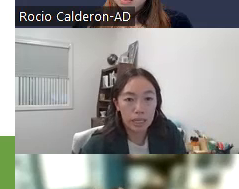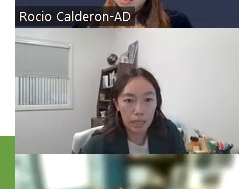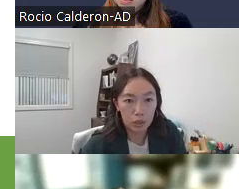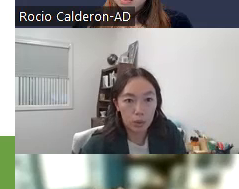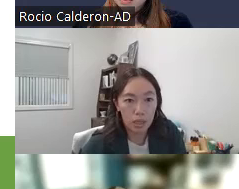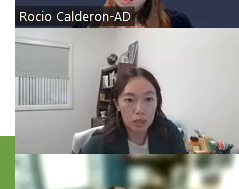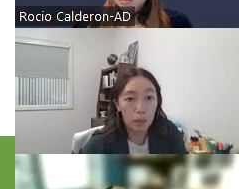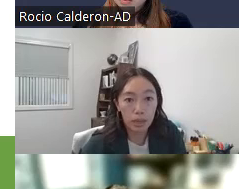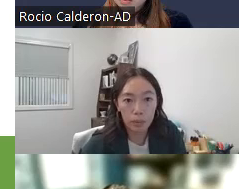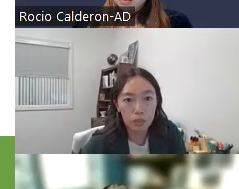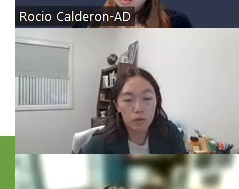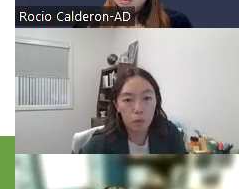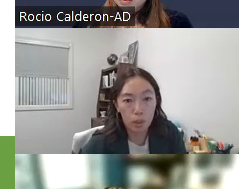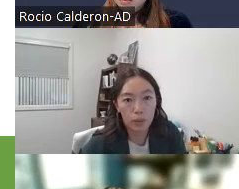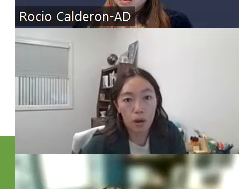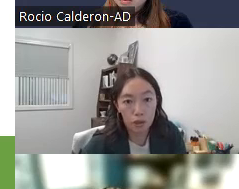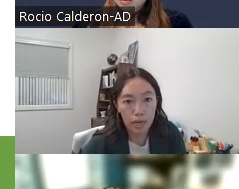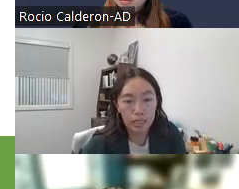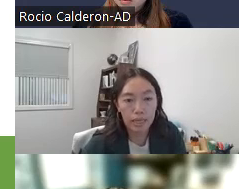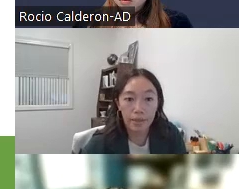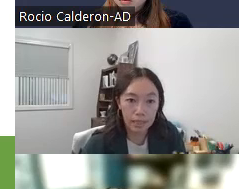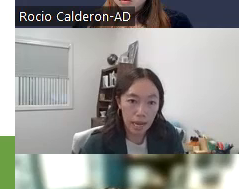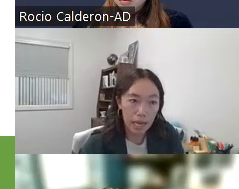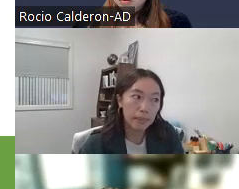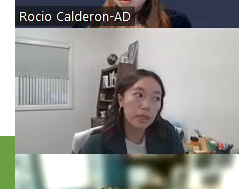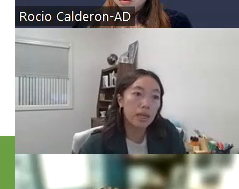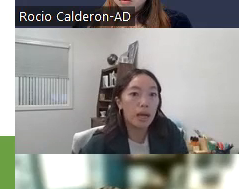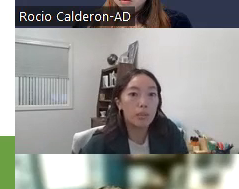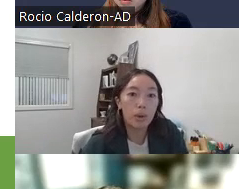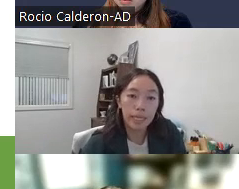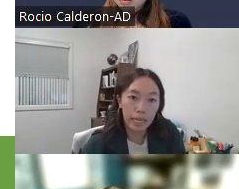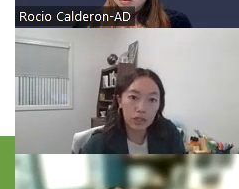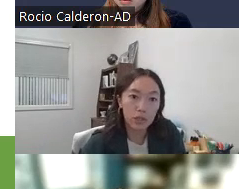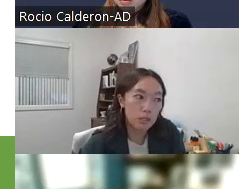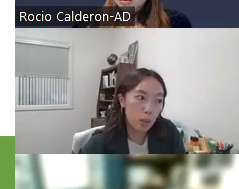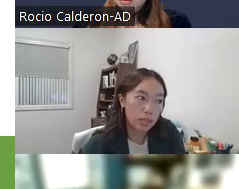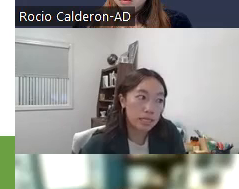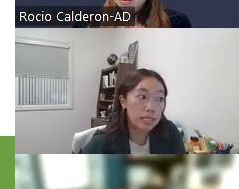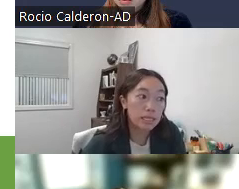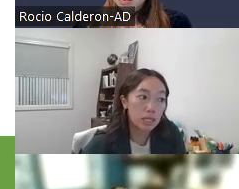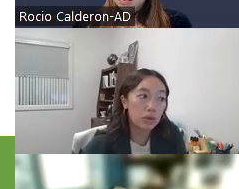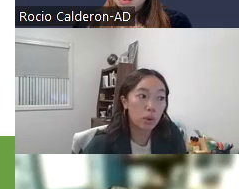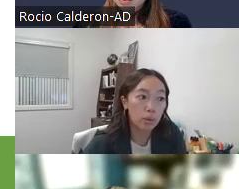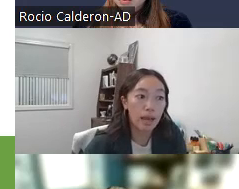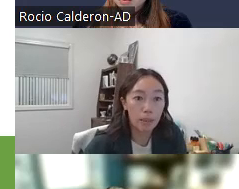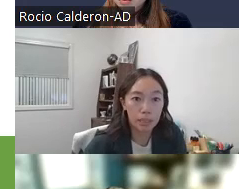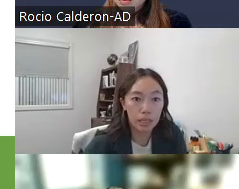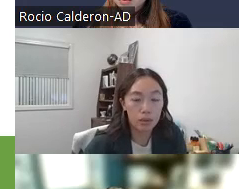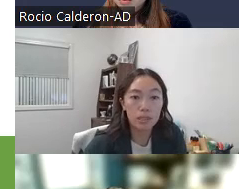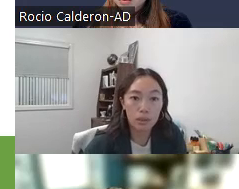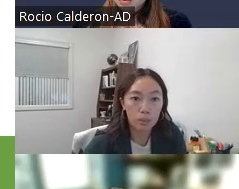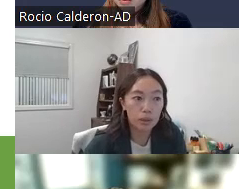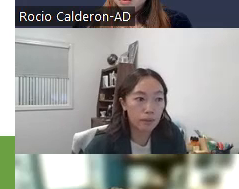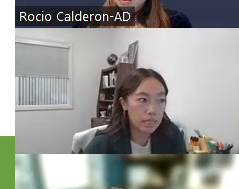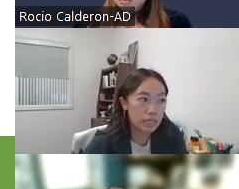there were ineligible costs, we weren't able to move forward with contracting at that time. But what we can do in this process is continue to work with the